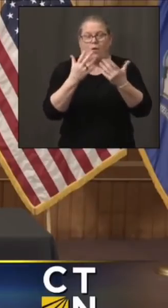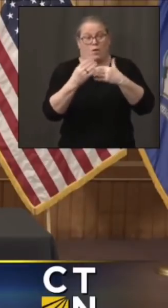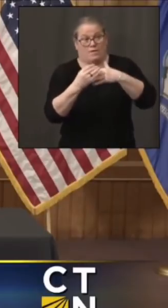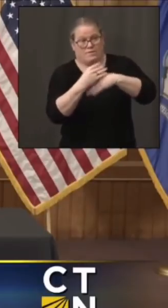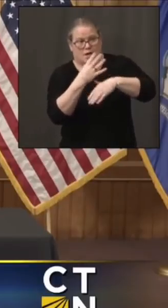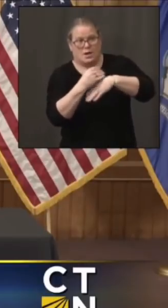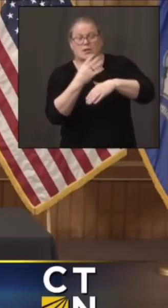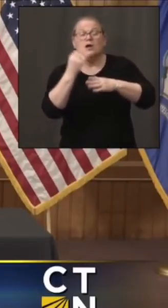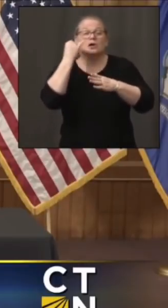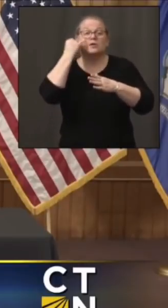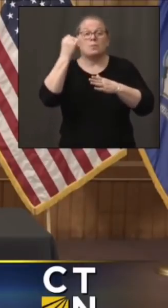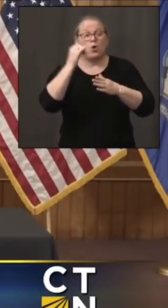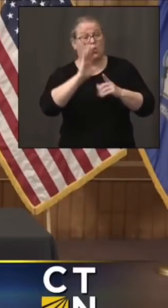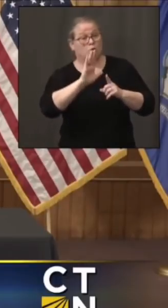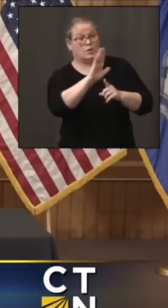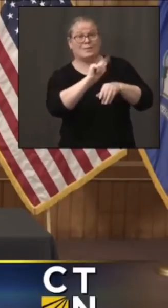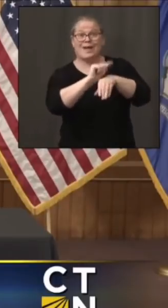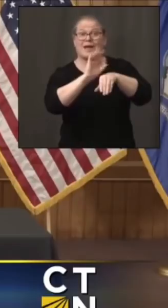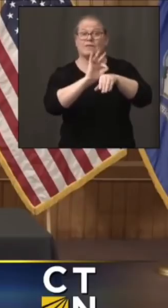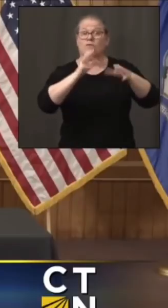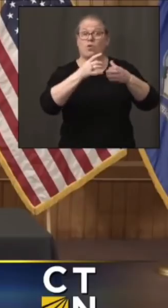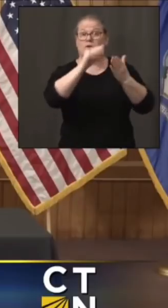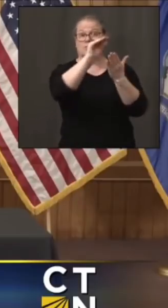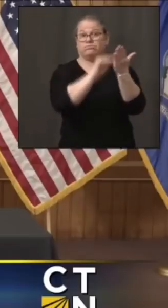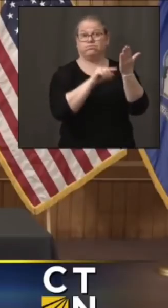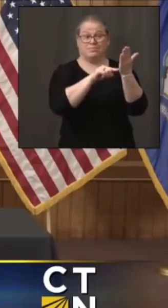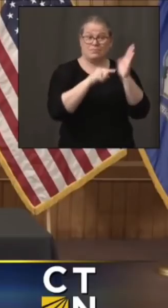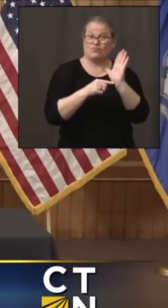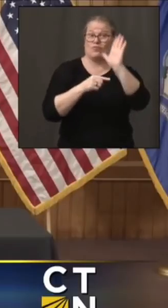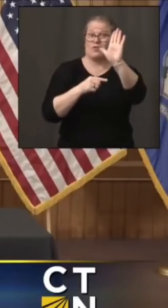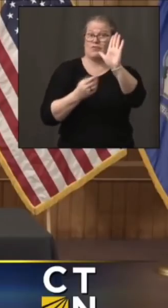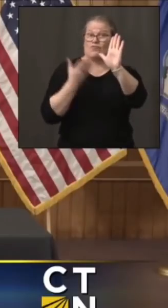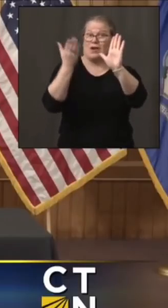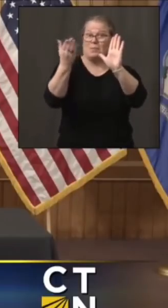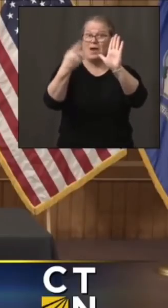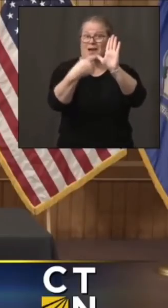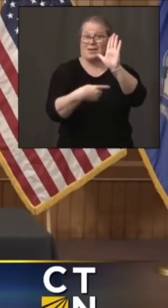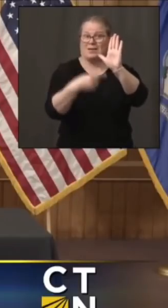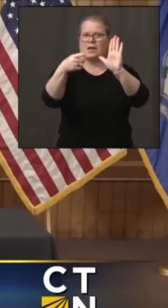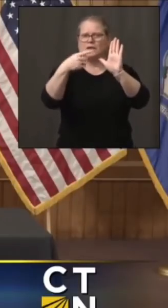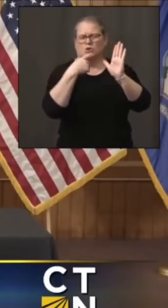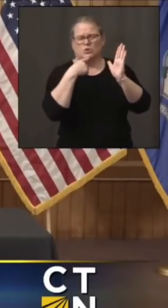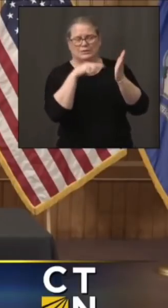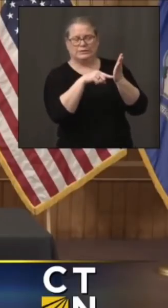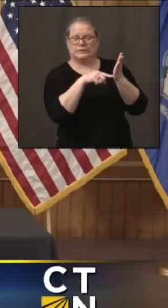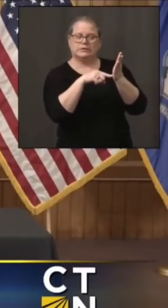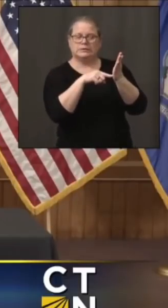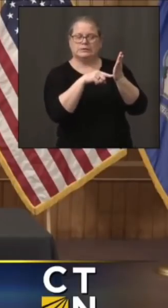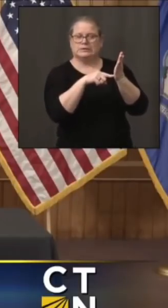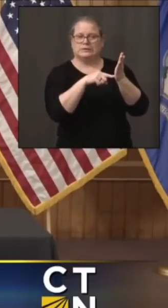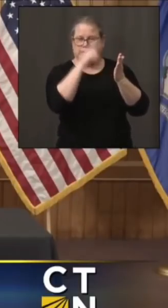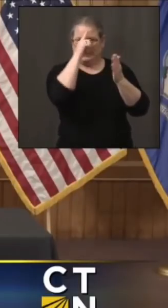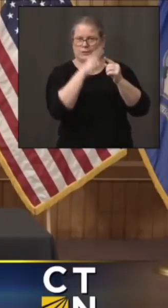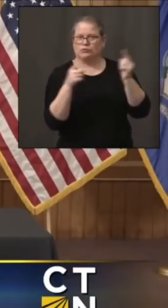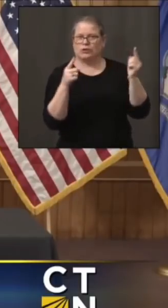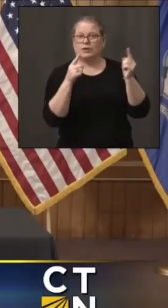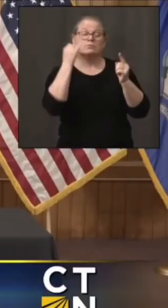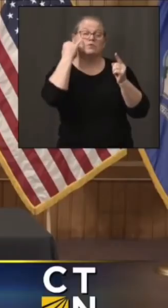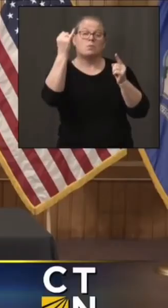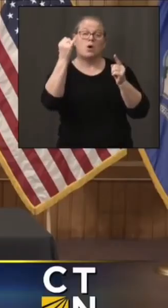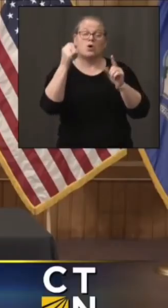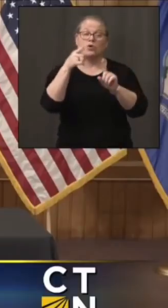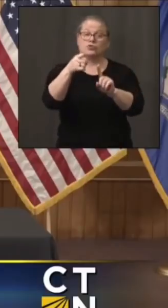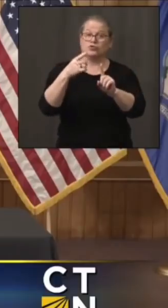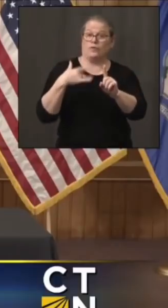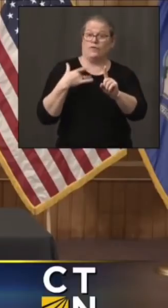if you disagree with recommendations, say, you decide that people over 65 should be vaccinated as opposed to just